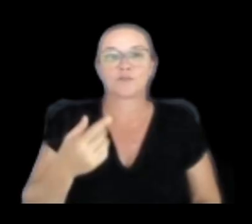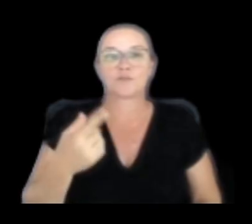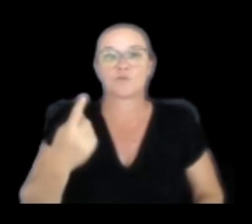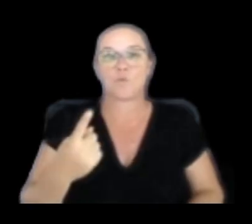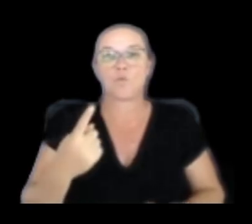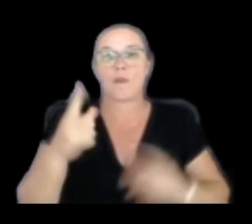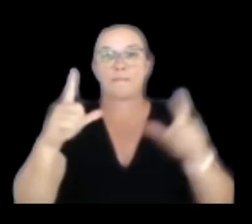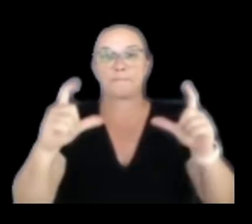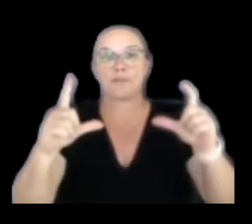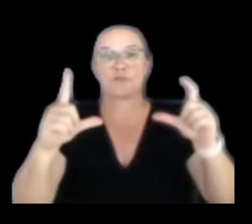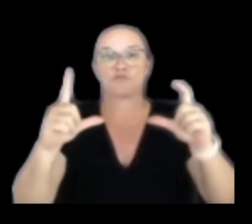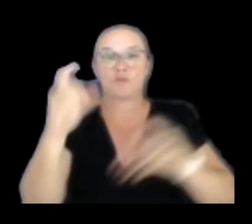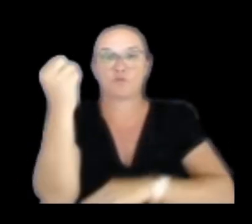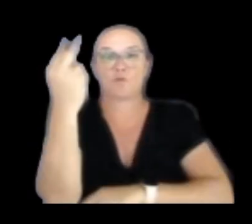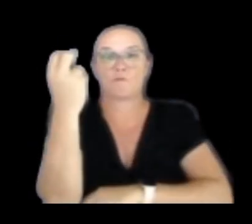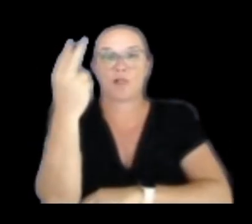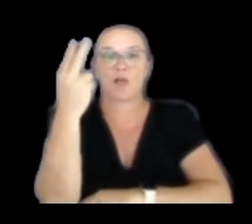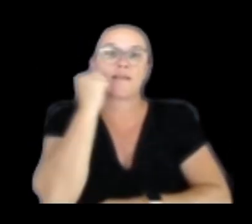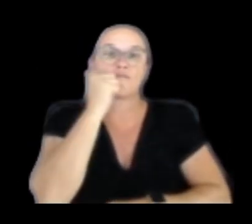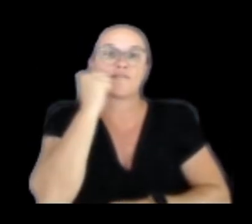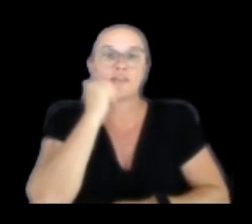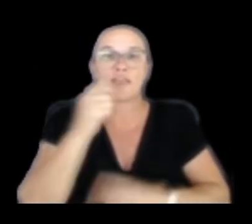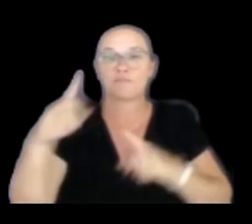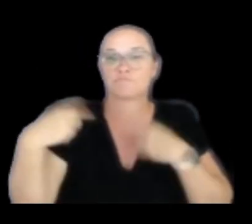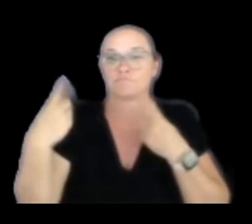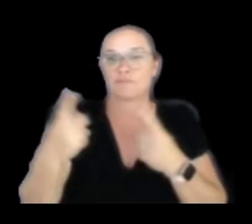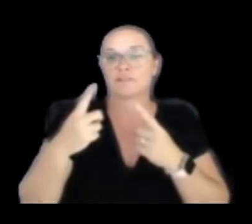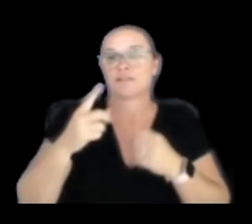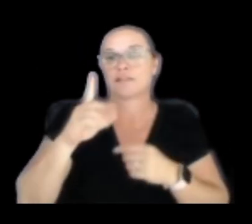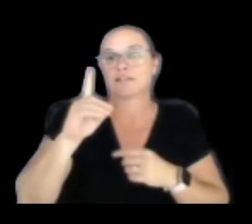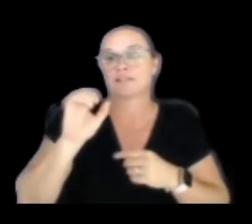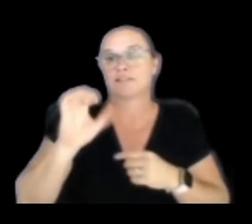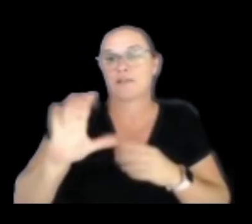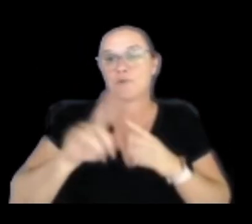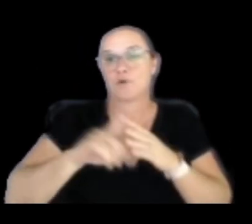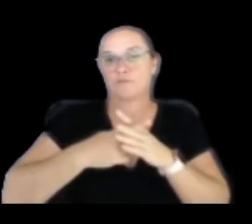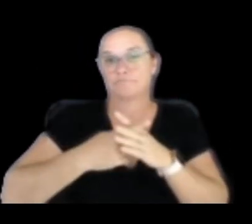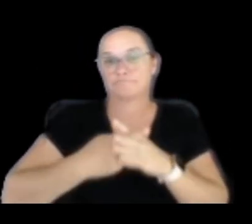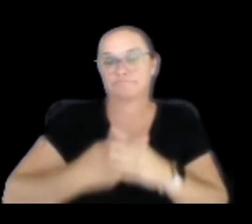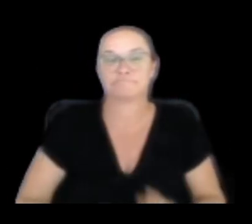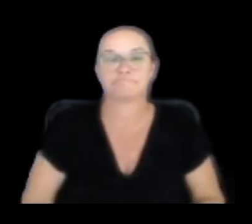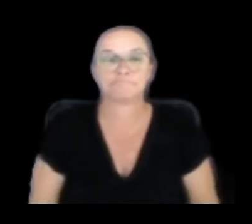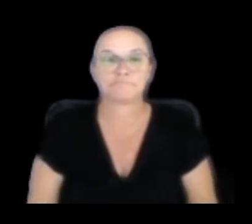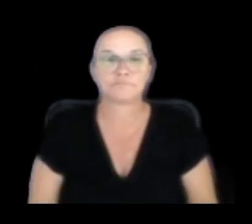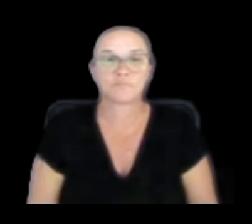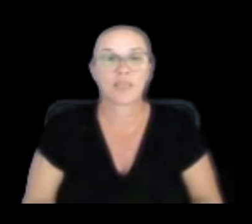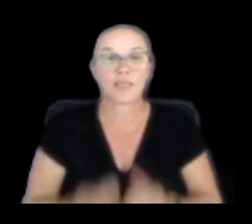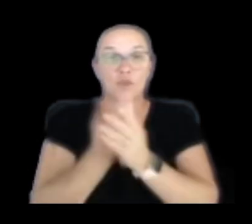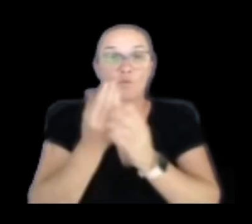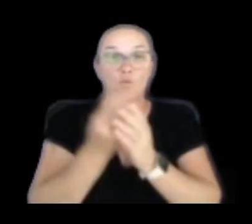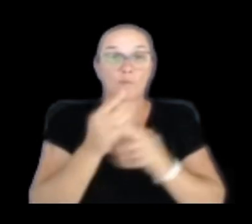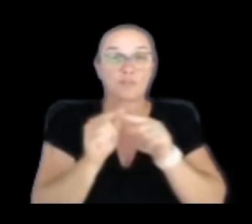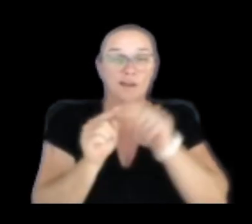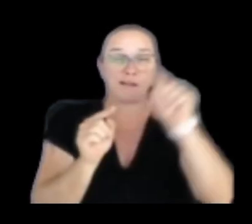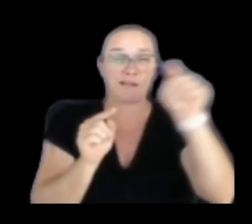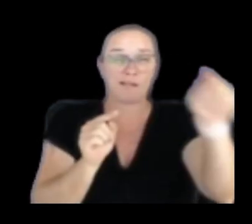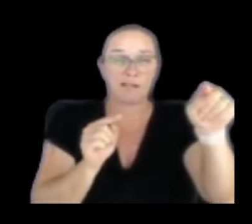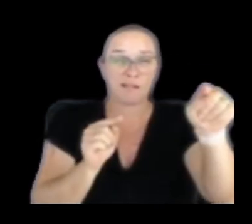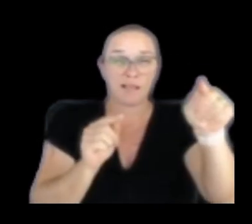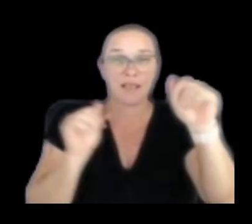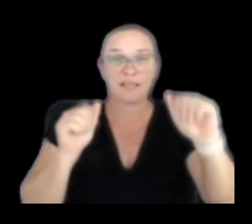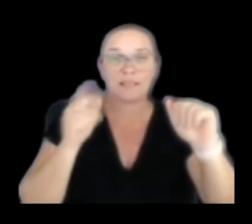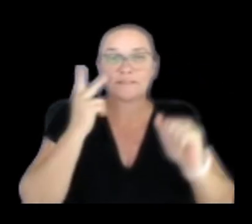every day from the beginning of December. And our eruption site is back here in the southwest. And what you can see